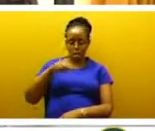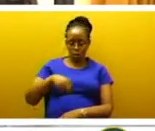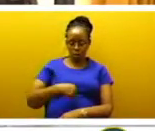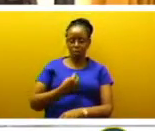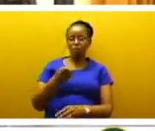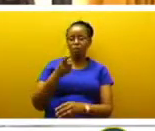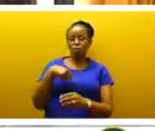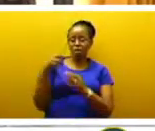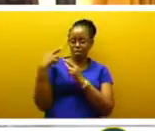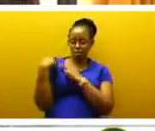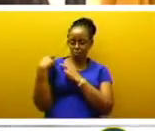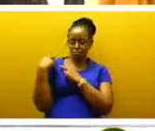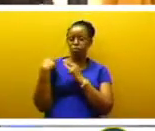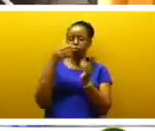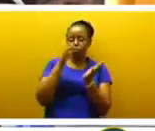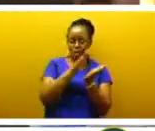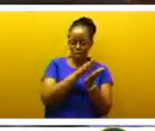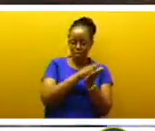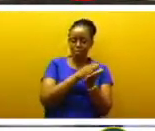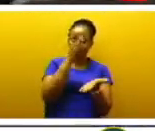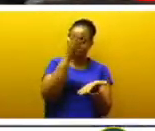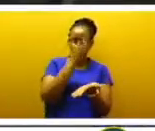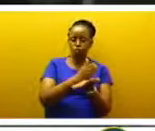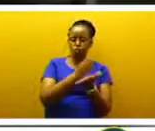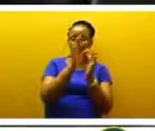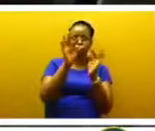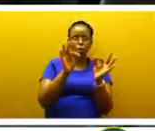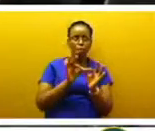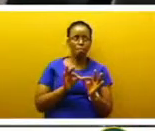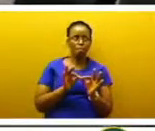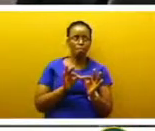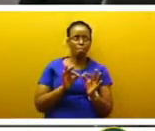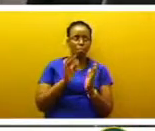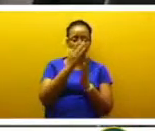the legitimate forms. Yes. And